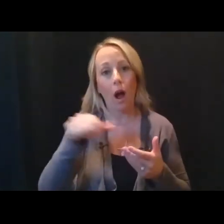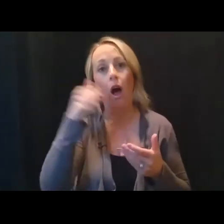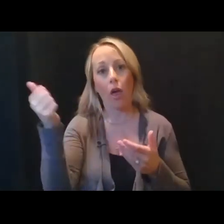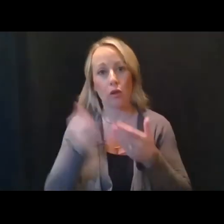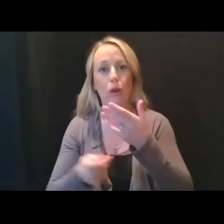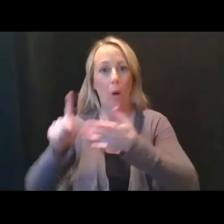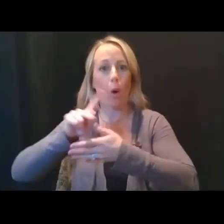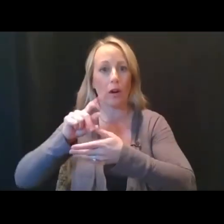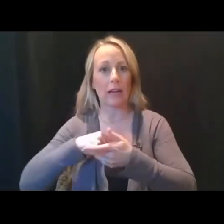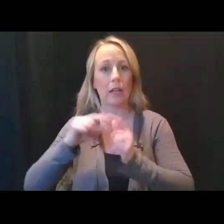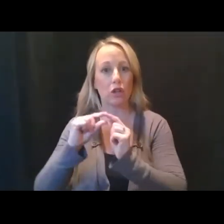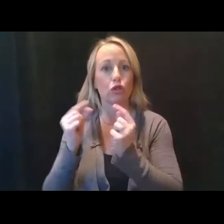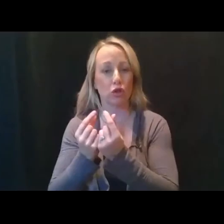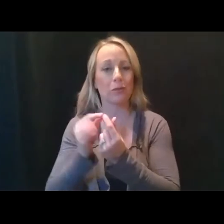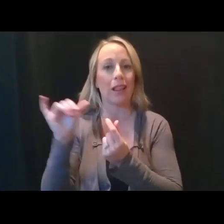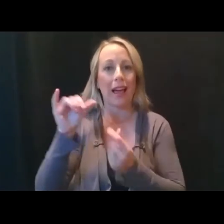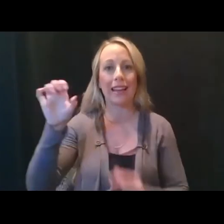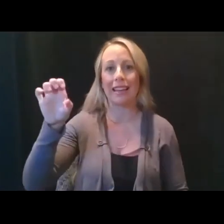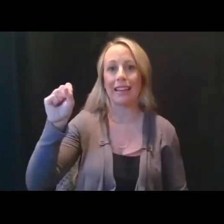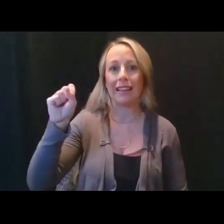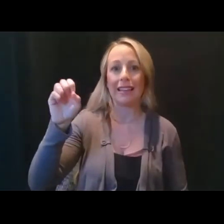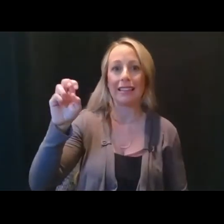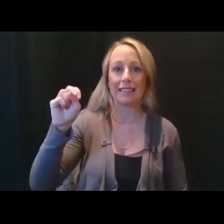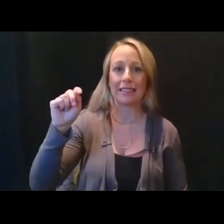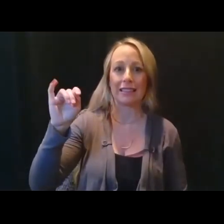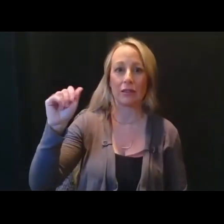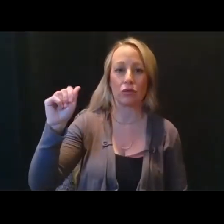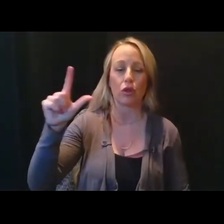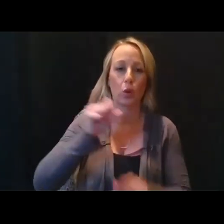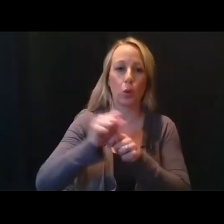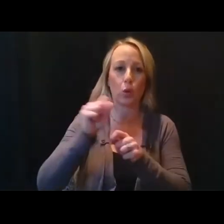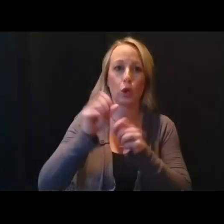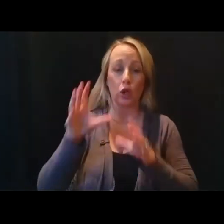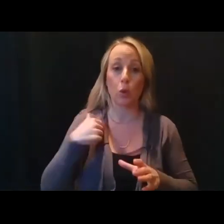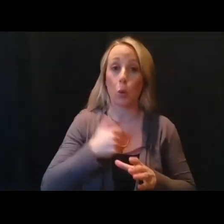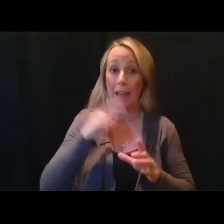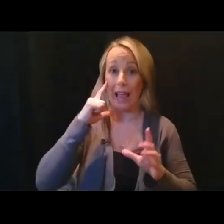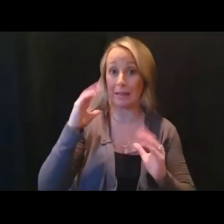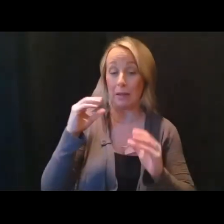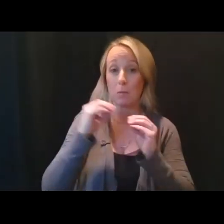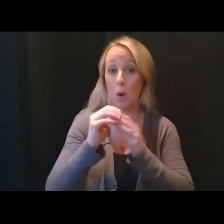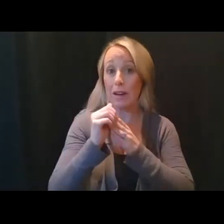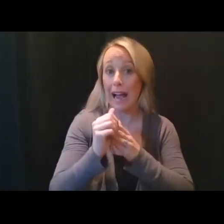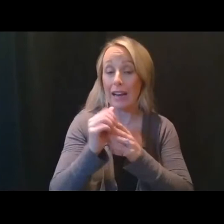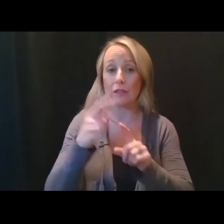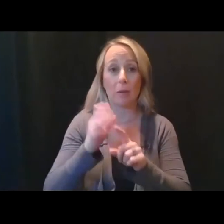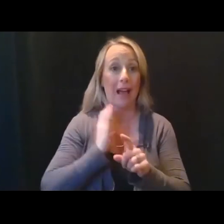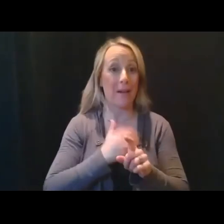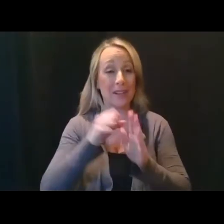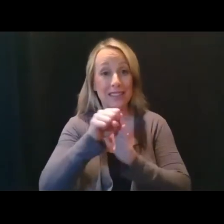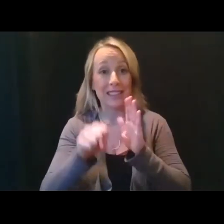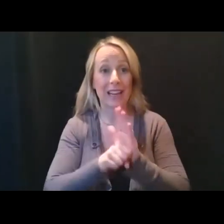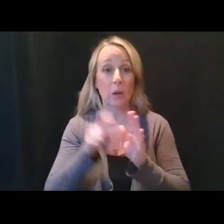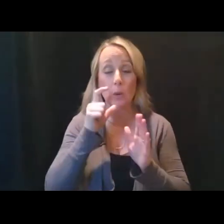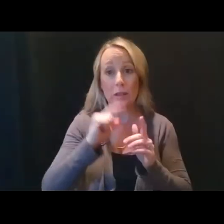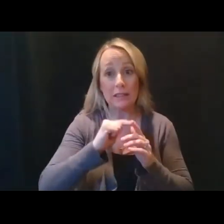as essential workers. We expect more guidance from our state and federal partners about who comes next,